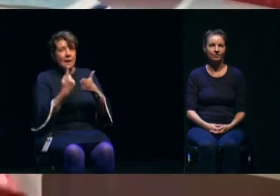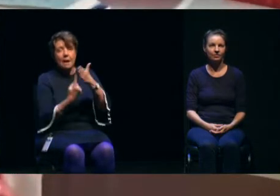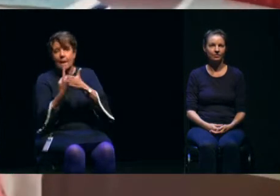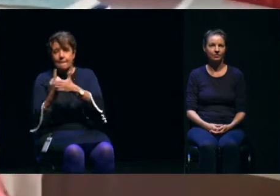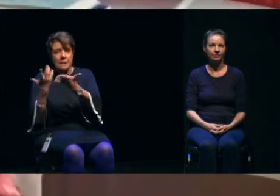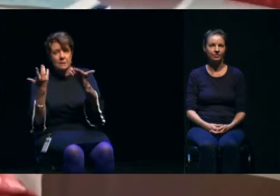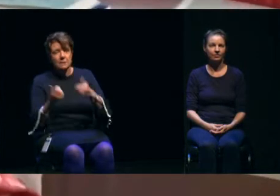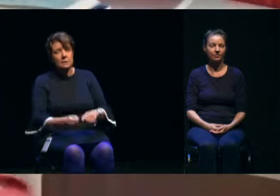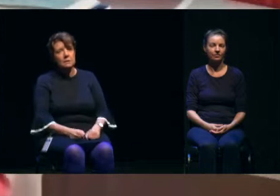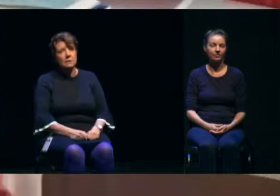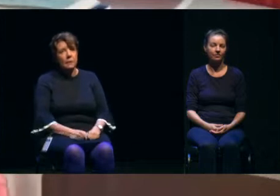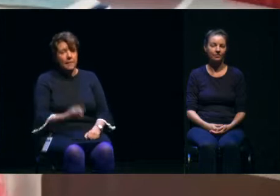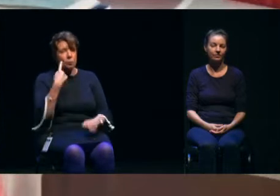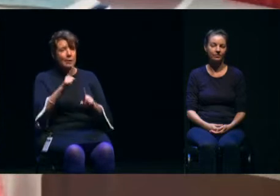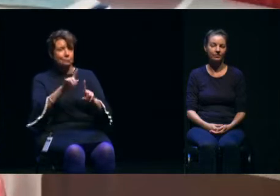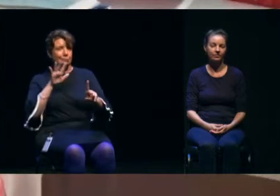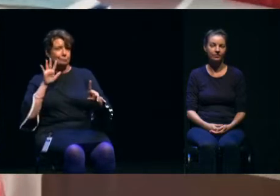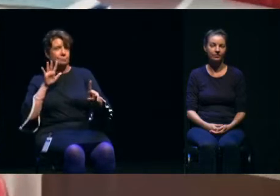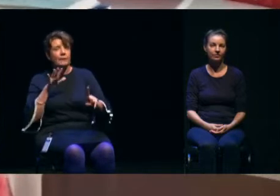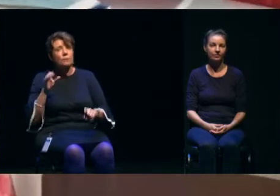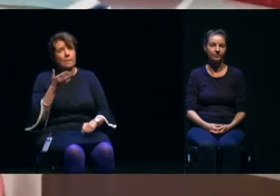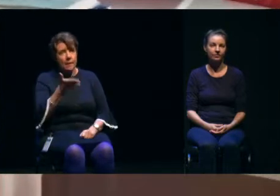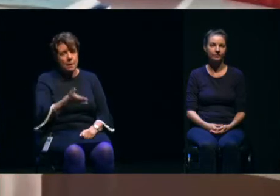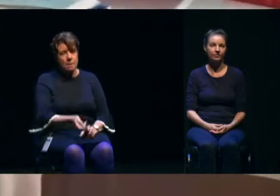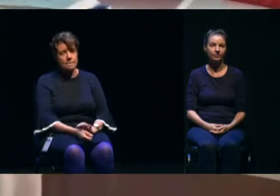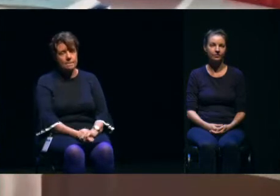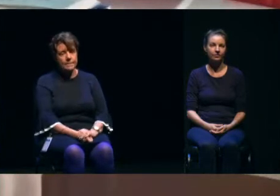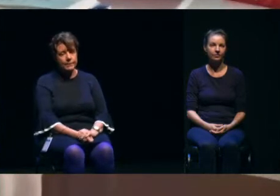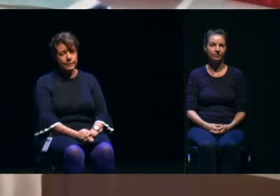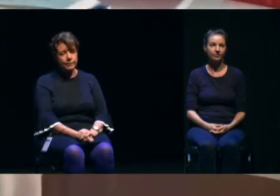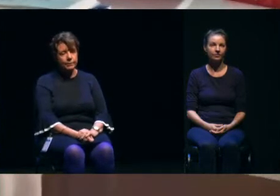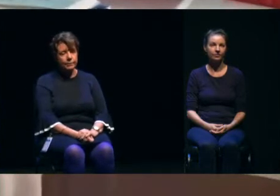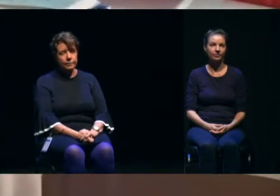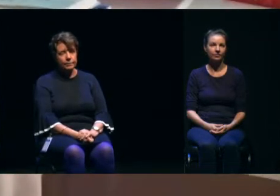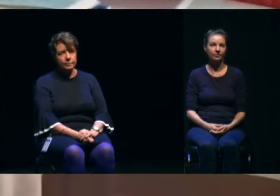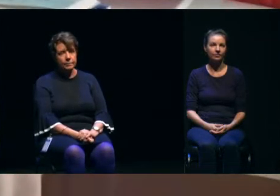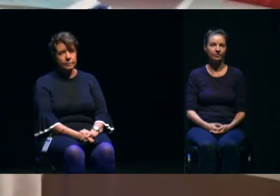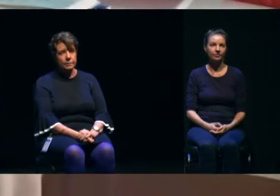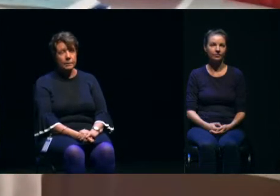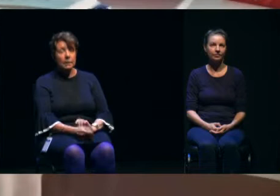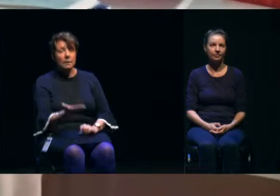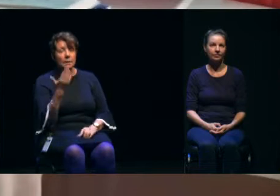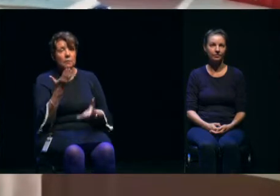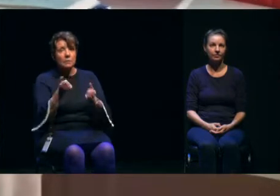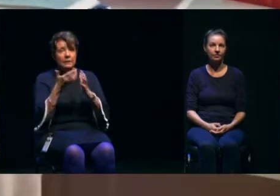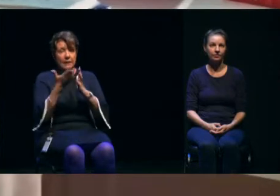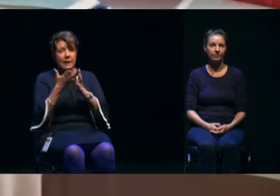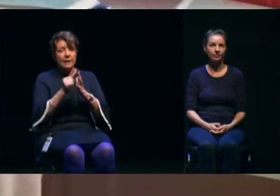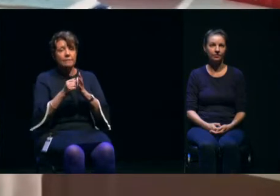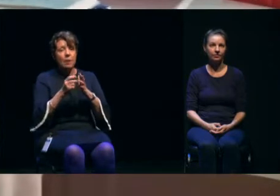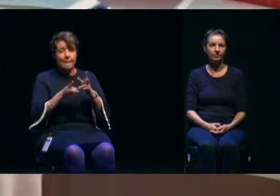were trying to distance themselves from that. But I just got a letter from my editor